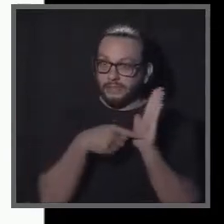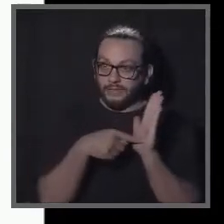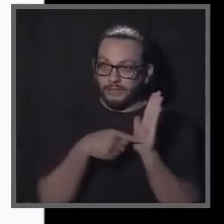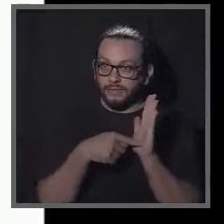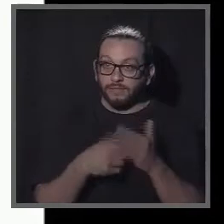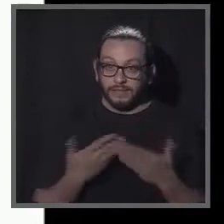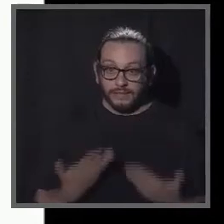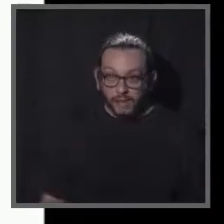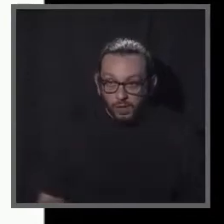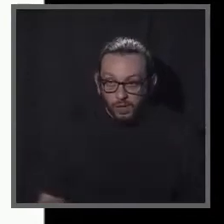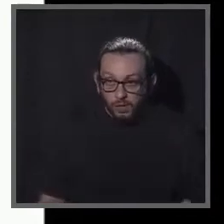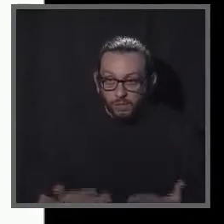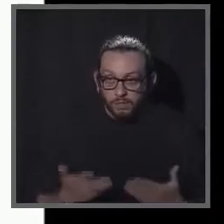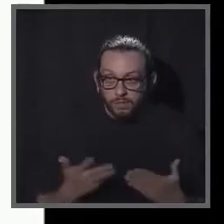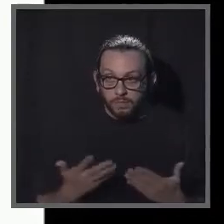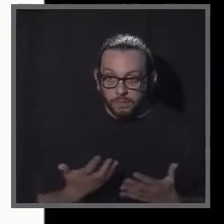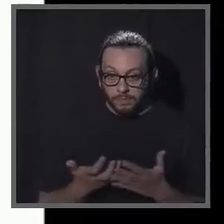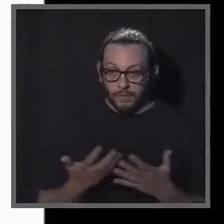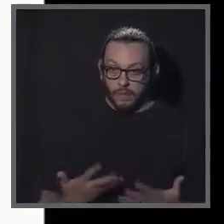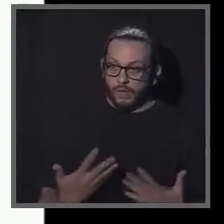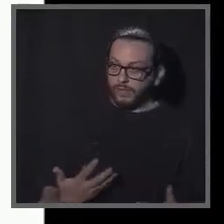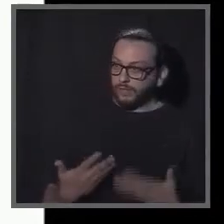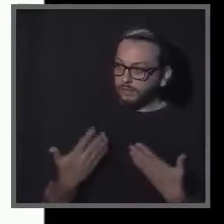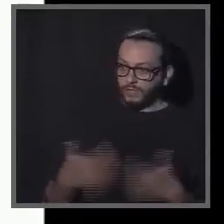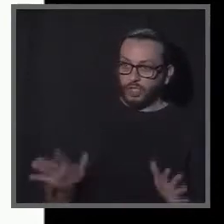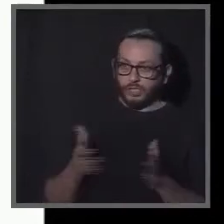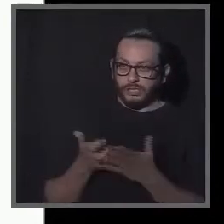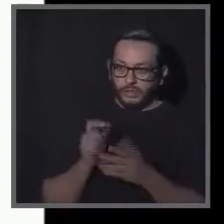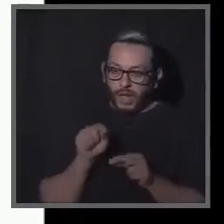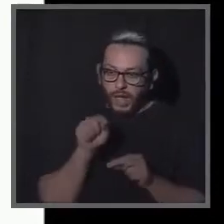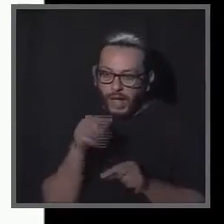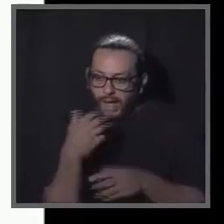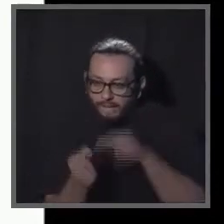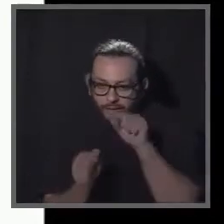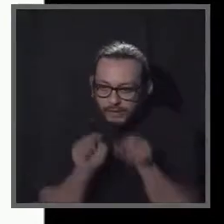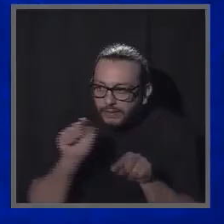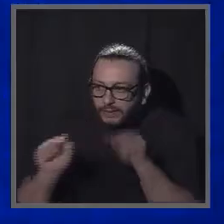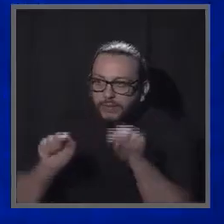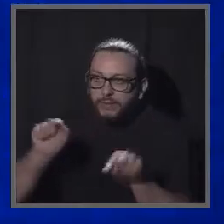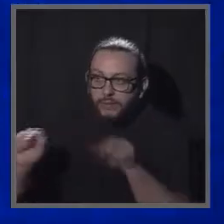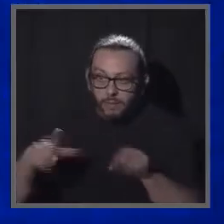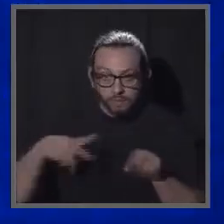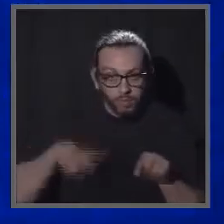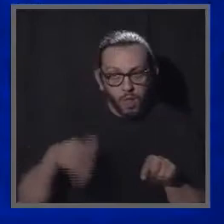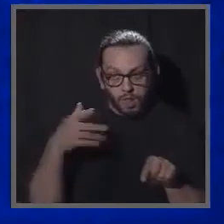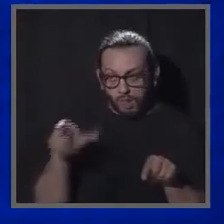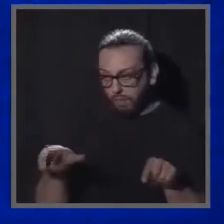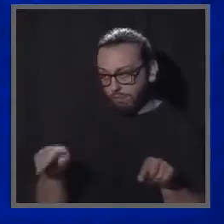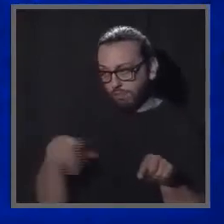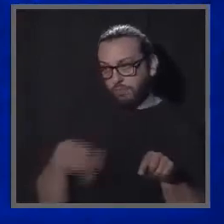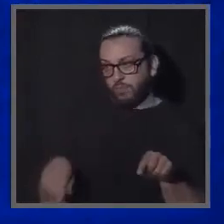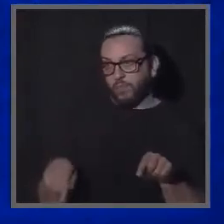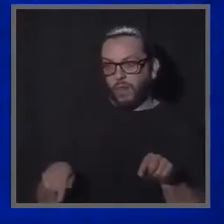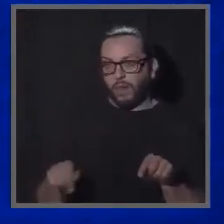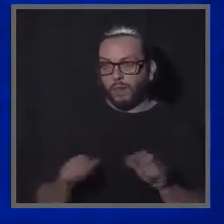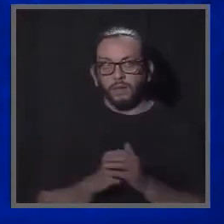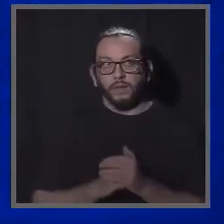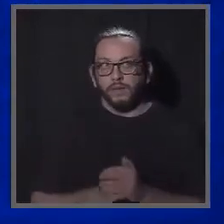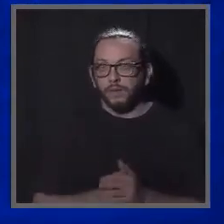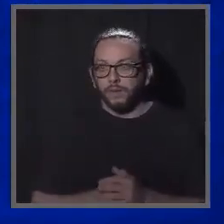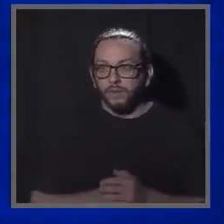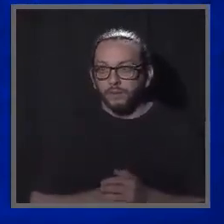It's already taking place in some areas of Portugal, and especially when